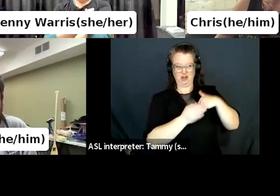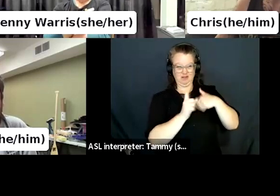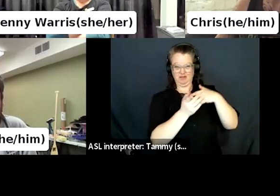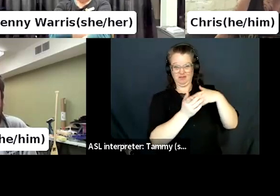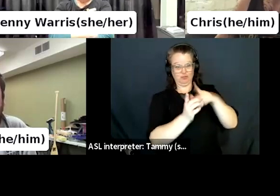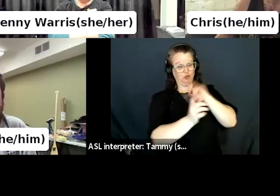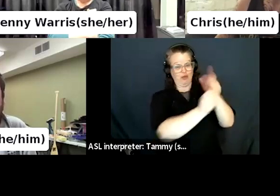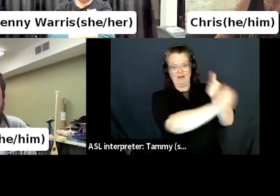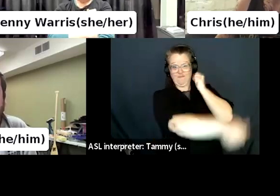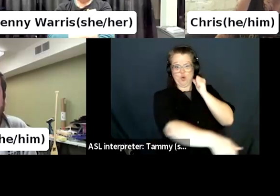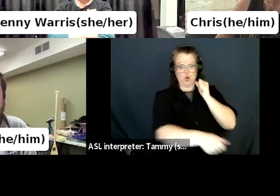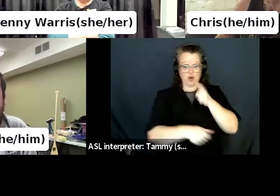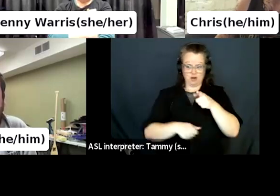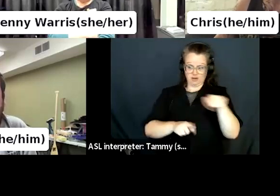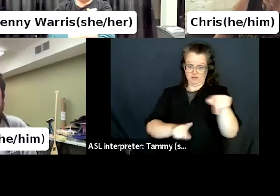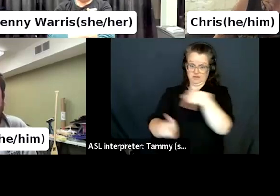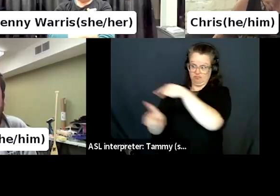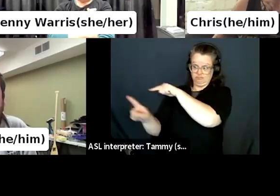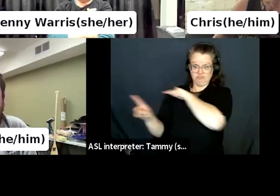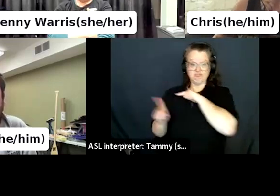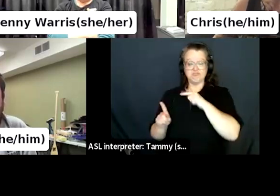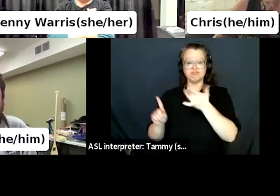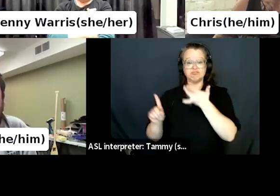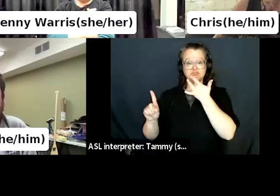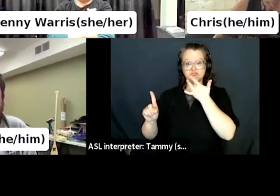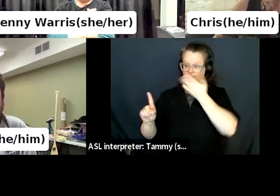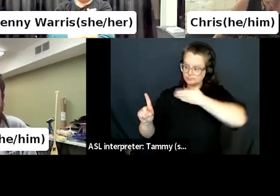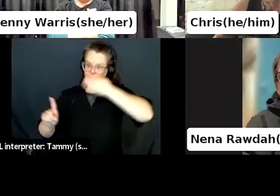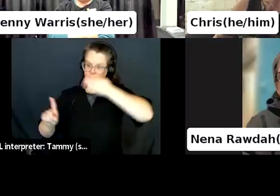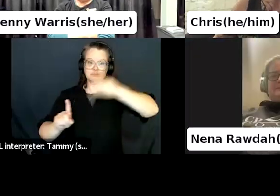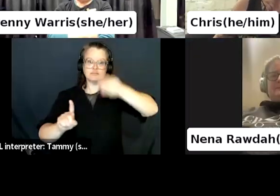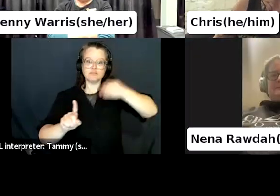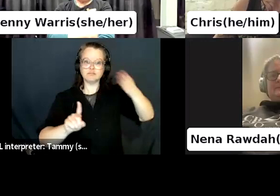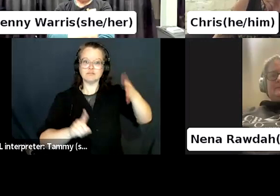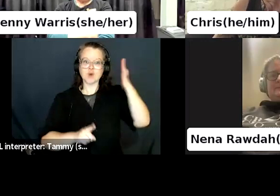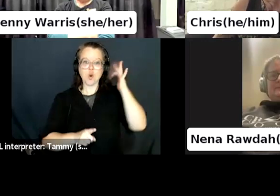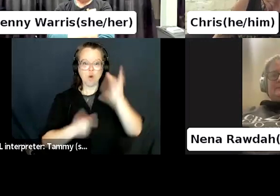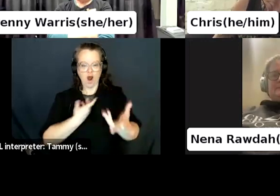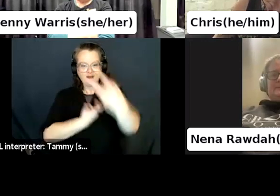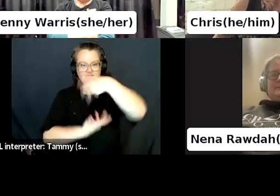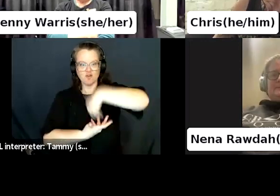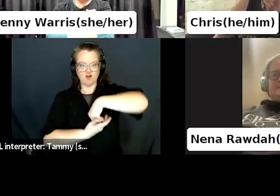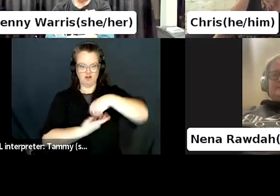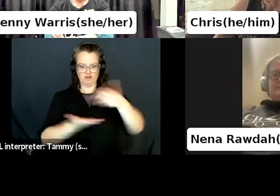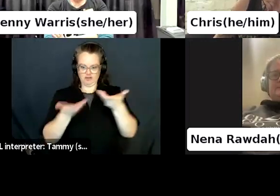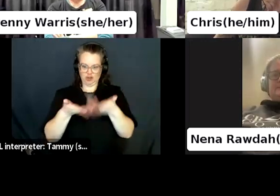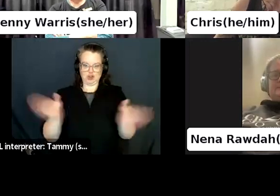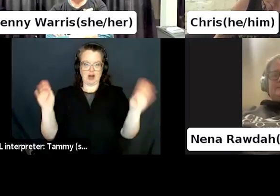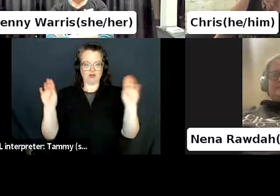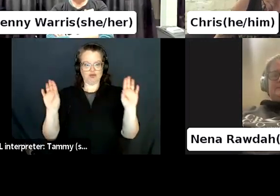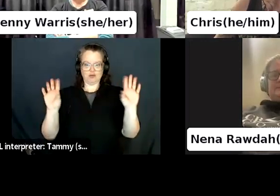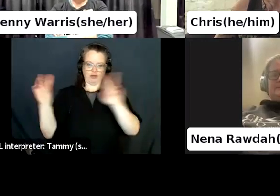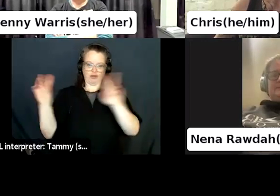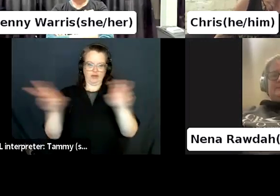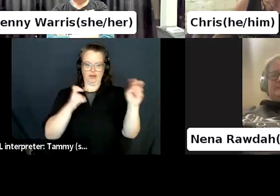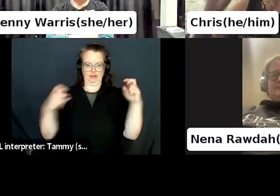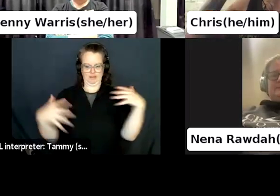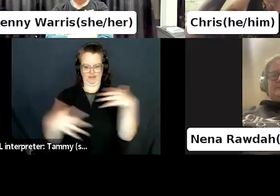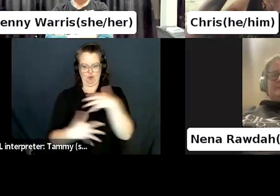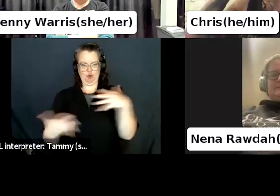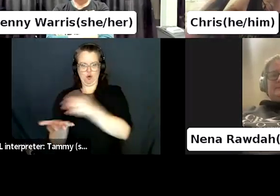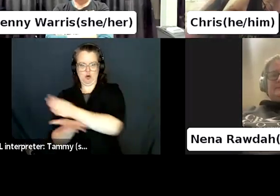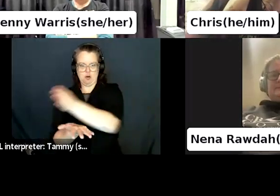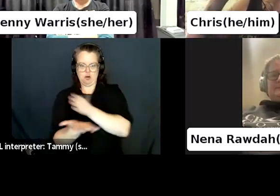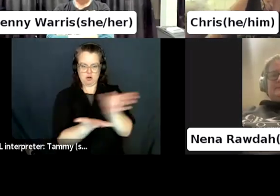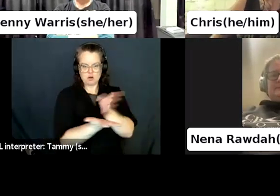have any interest in covering. Um, and so, uh, I've managed to streamline it, but yeah, it's taken